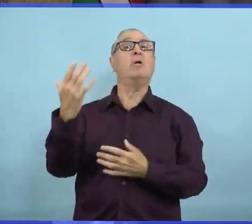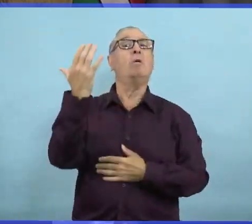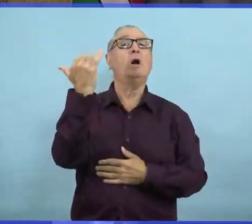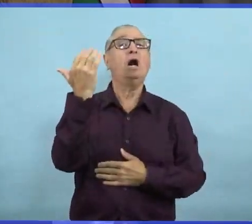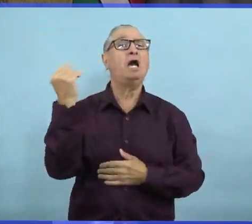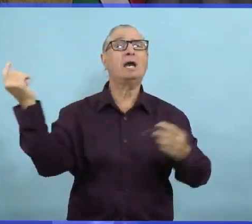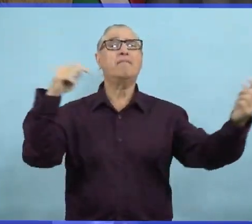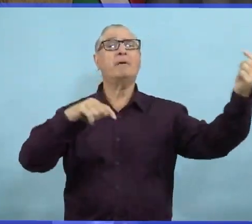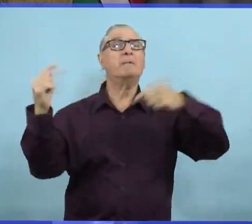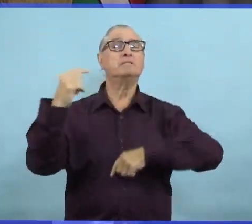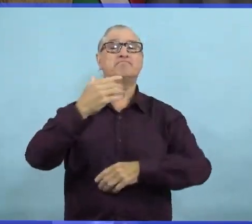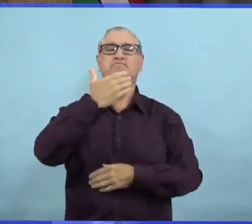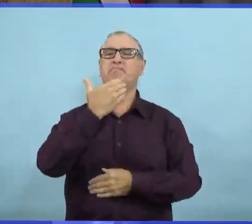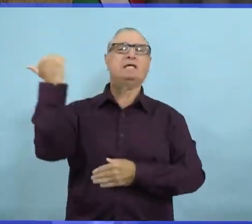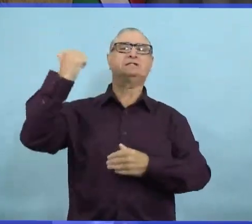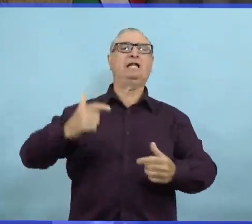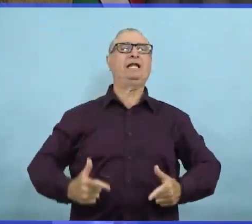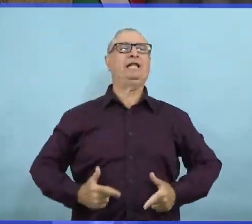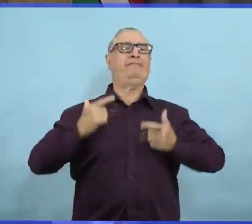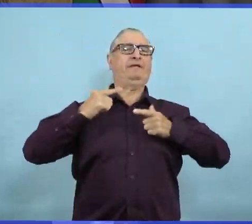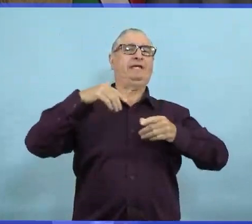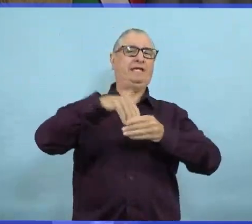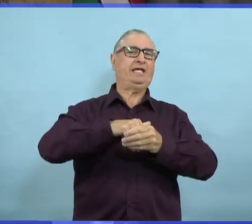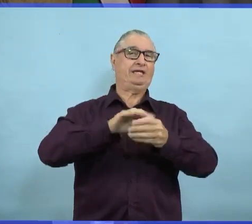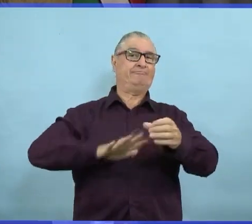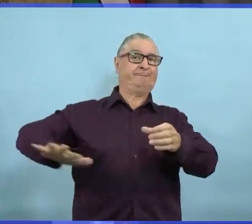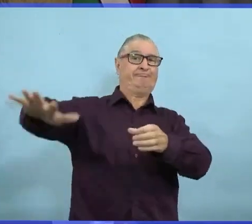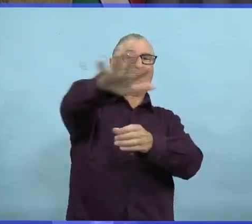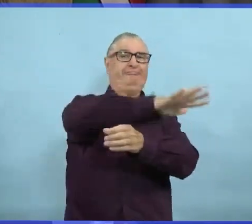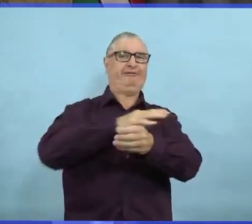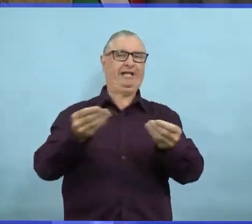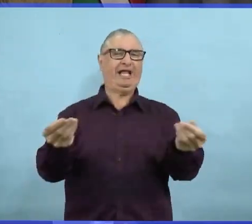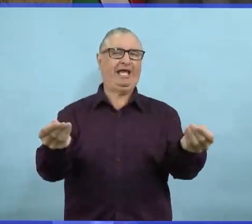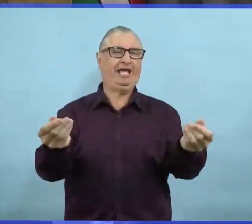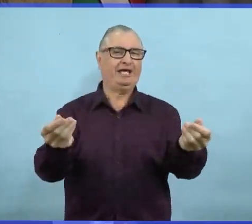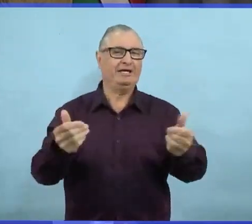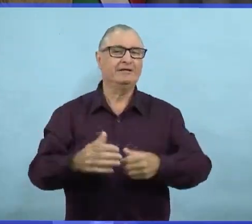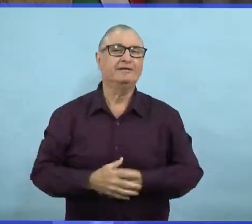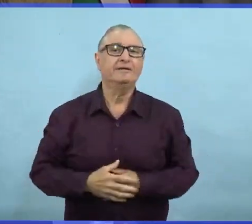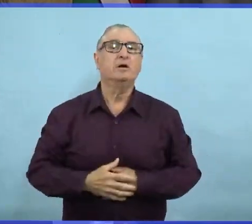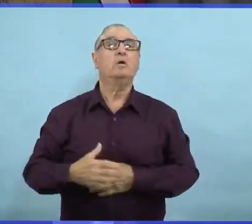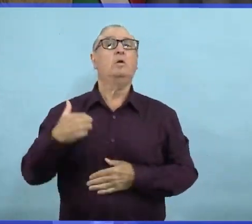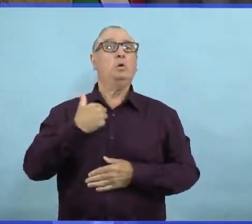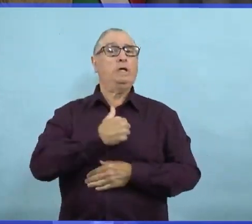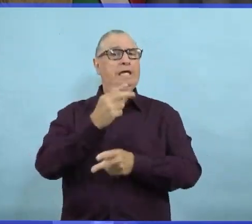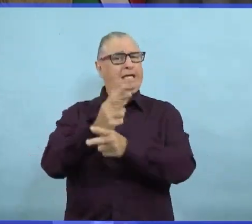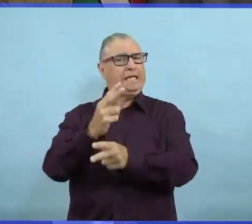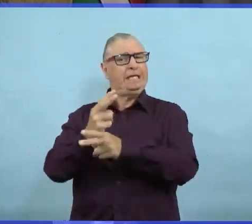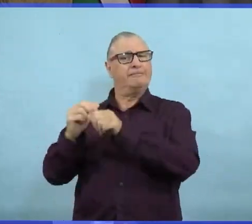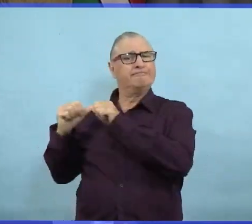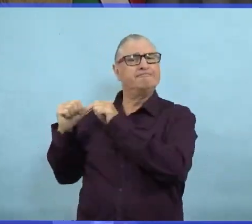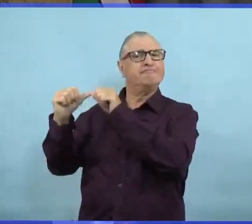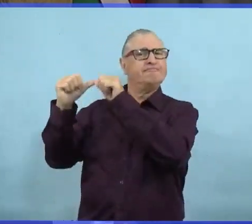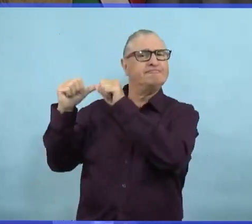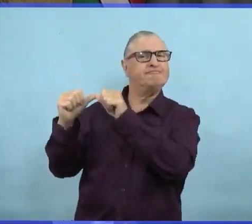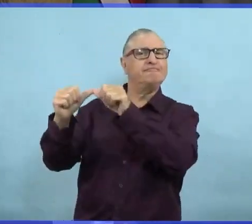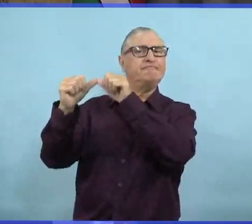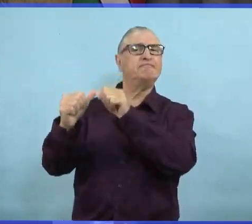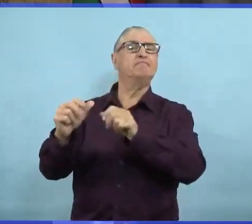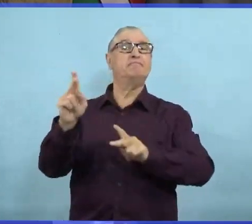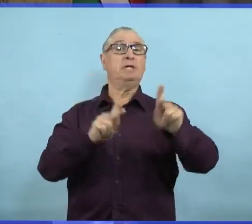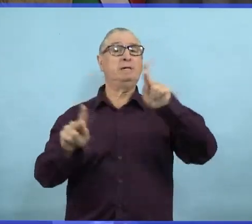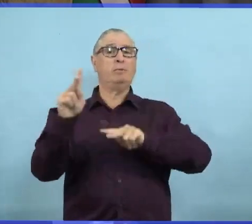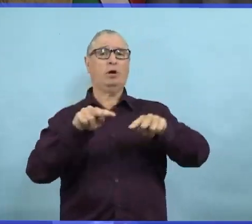for themselves, for their families. And we continue to be that beacon of light for people from around the